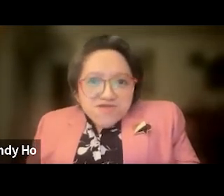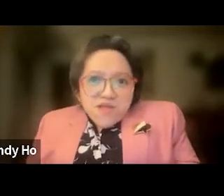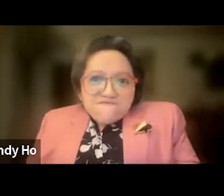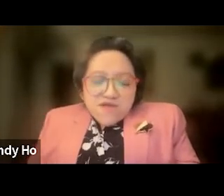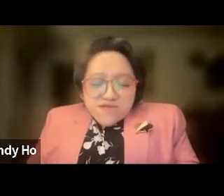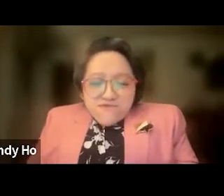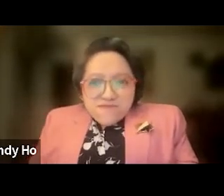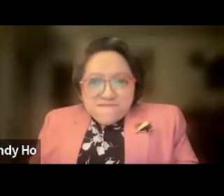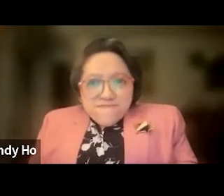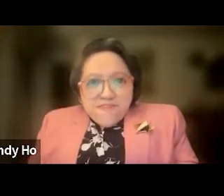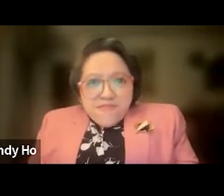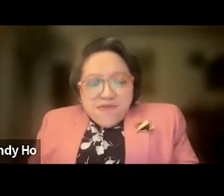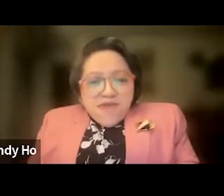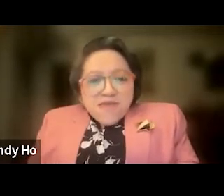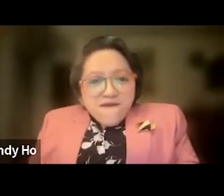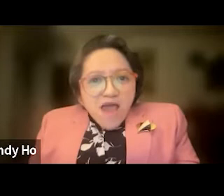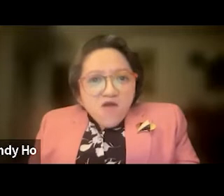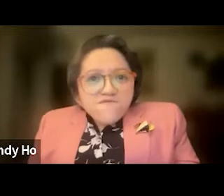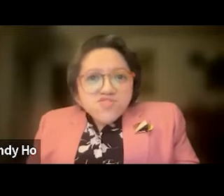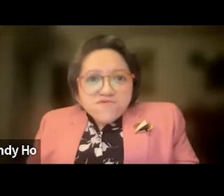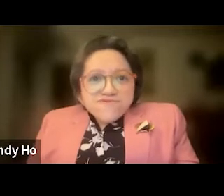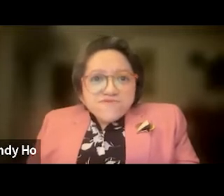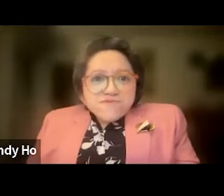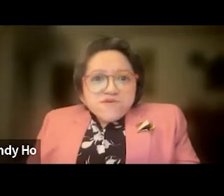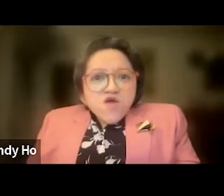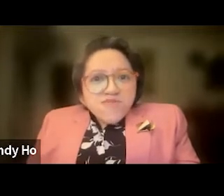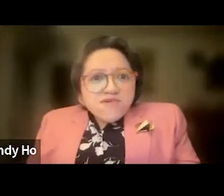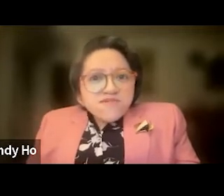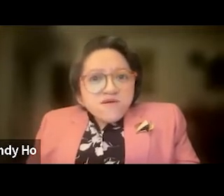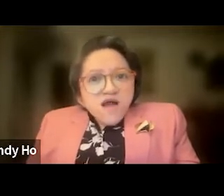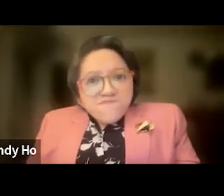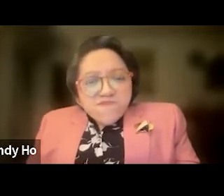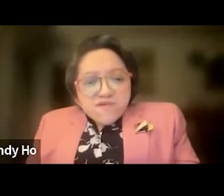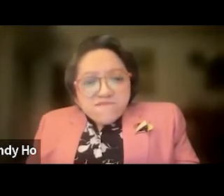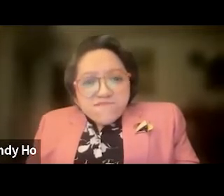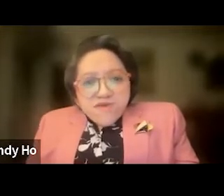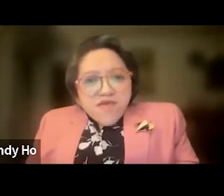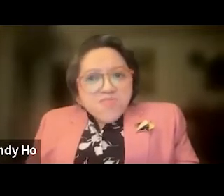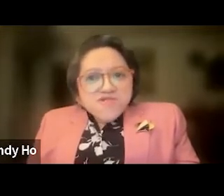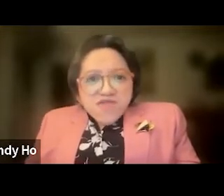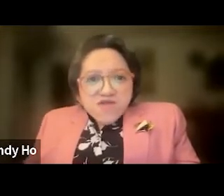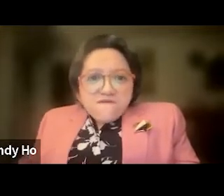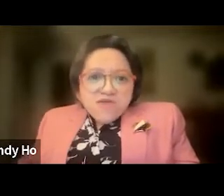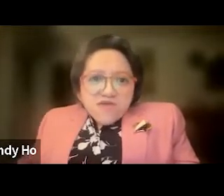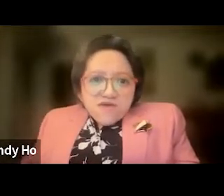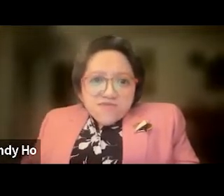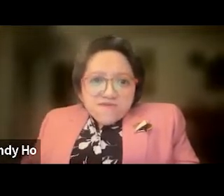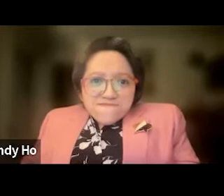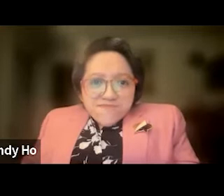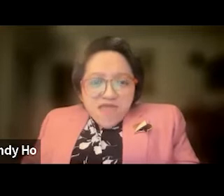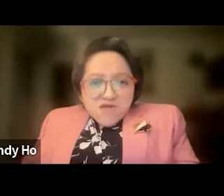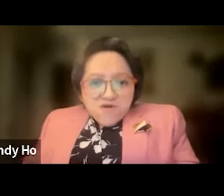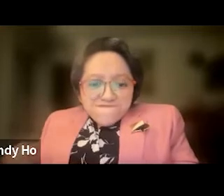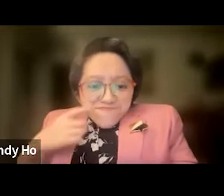future is left for us to write." And we have powerful tools, openness, optimism, and the spirit of